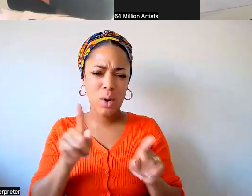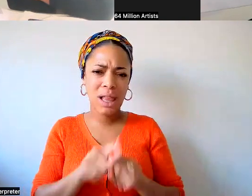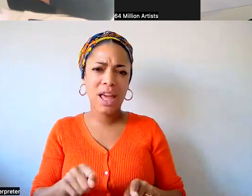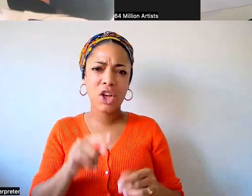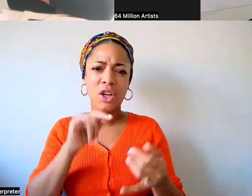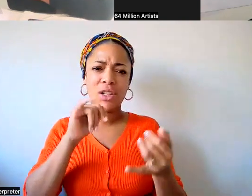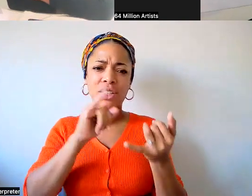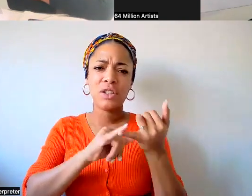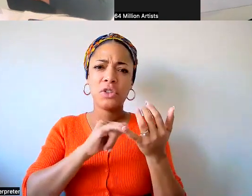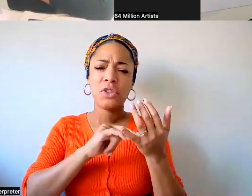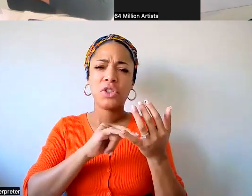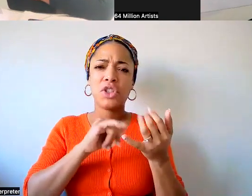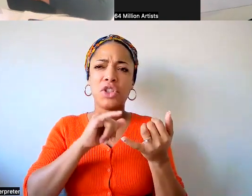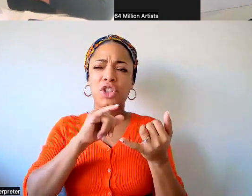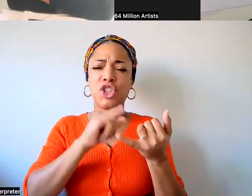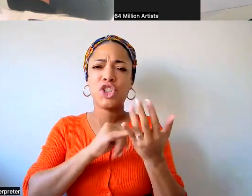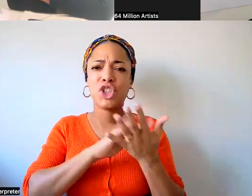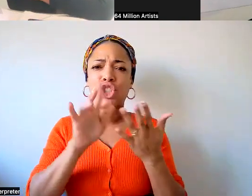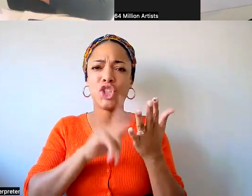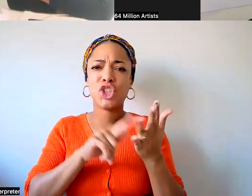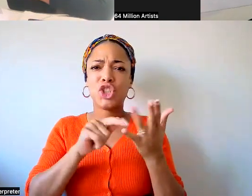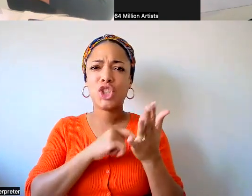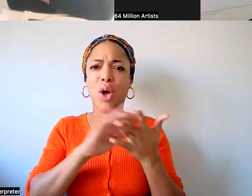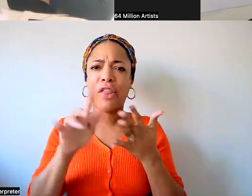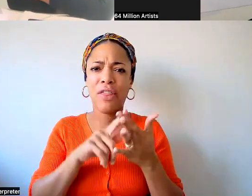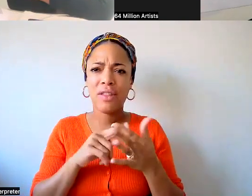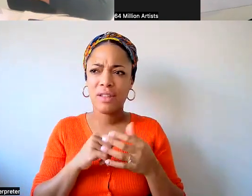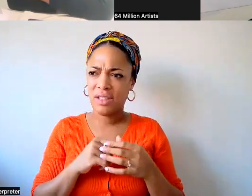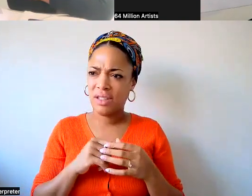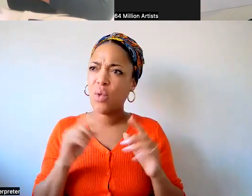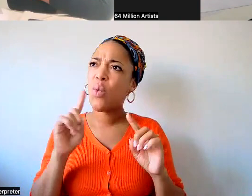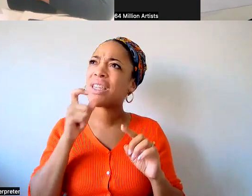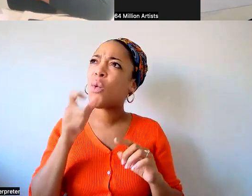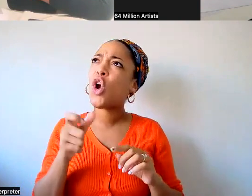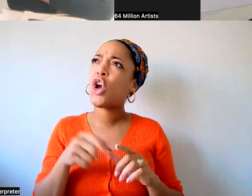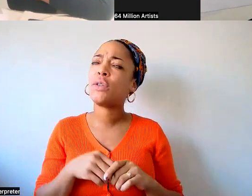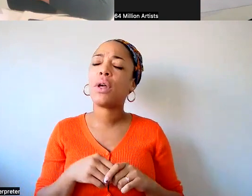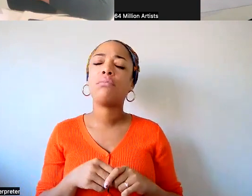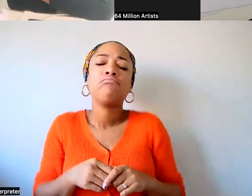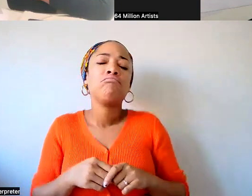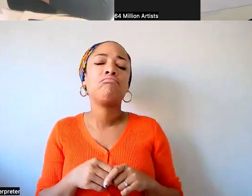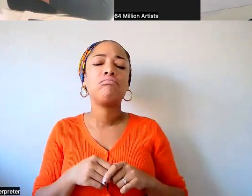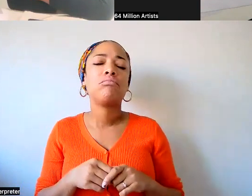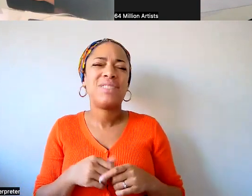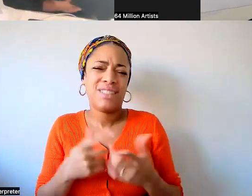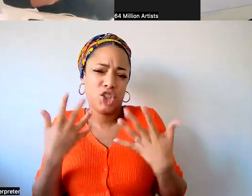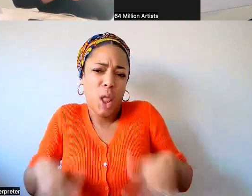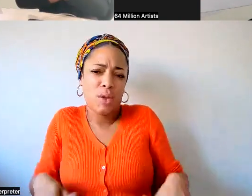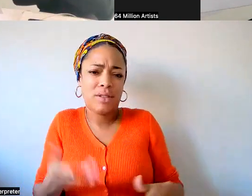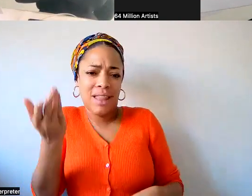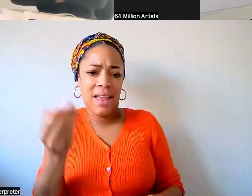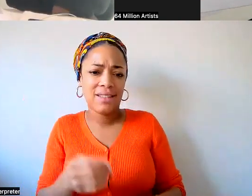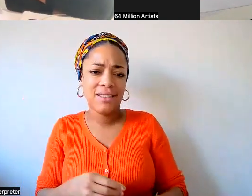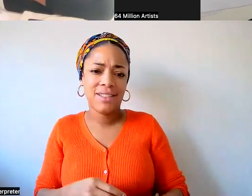it was quite difficult to get out of my mum what these words meant. But of those two, I think I'll go with Mishadamonk.